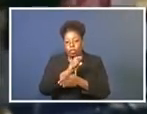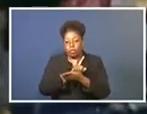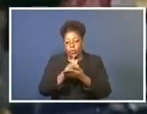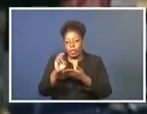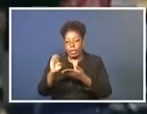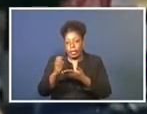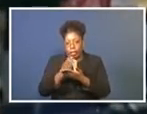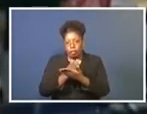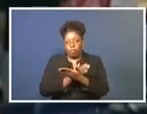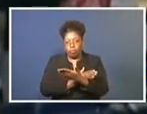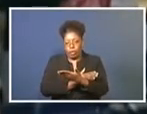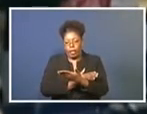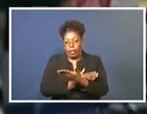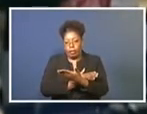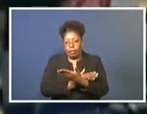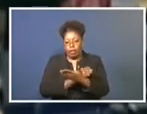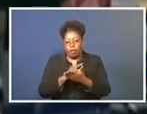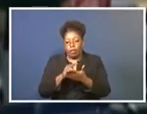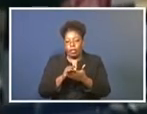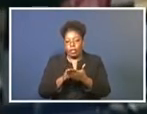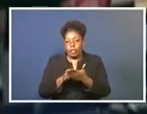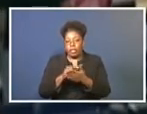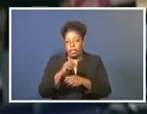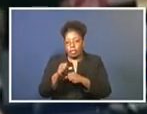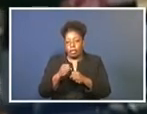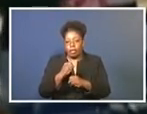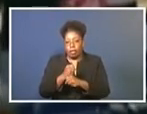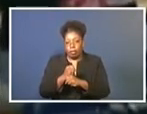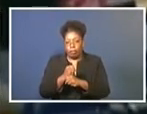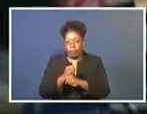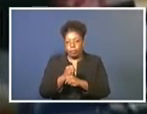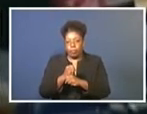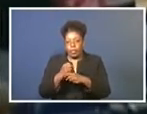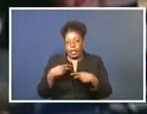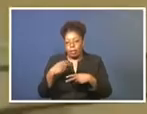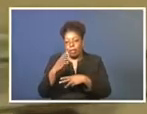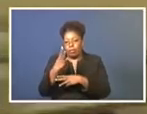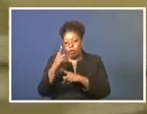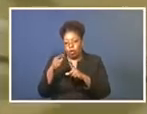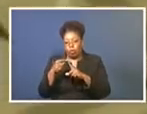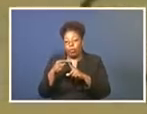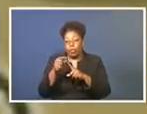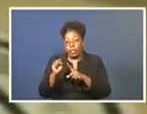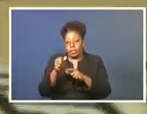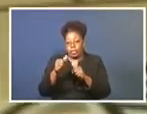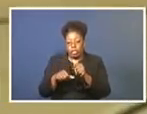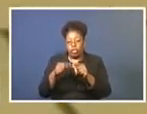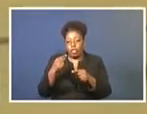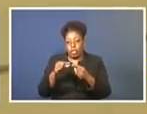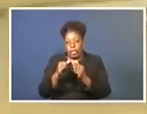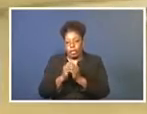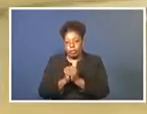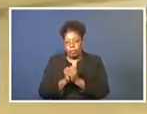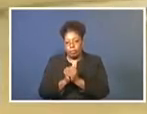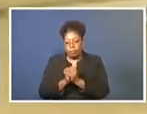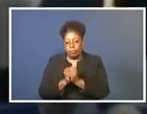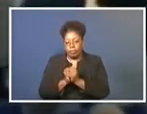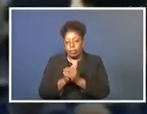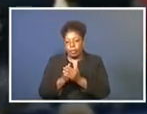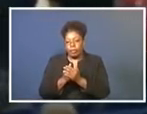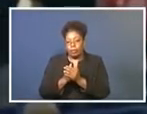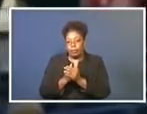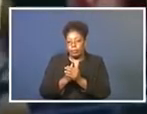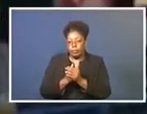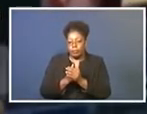improve to 8-3 on the year. The sophomore guard is averaging just under 4 points per game this season, just under 2 assists while playing 15 minutes